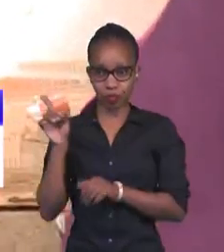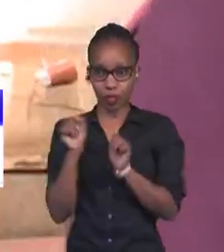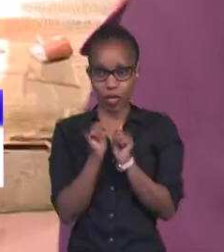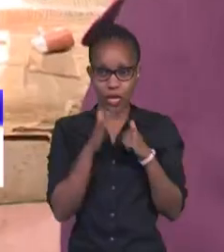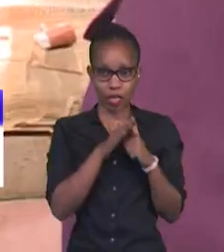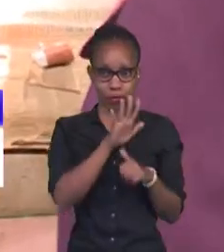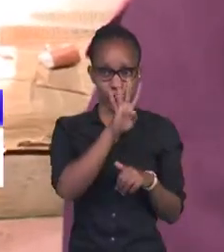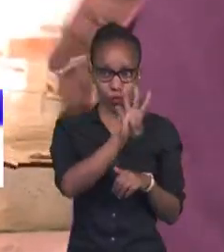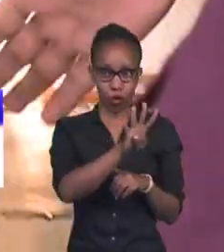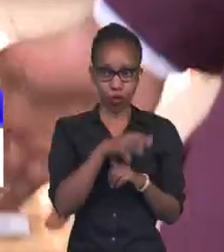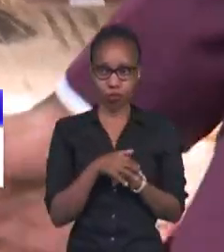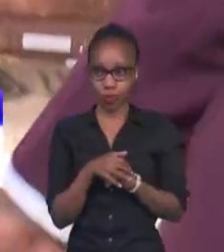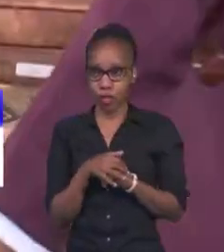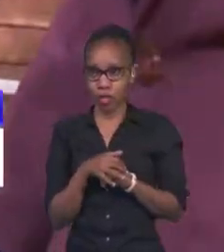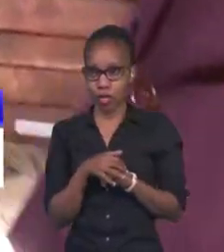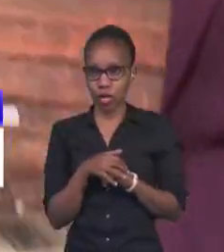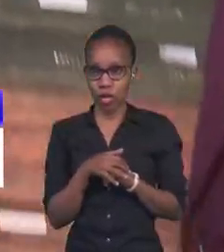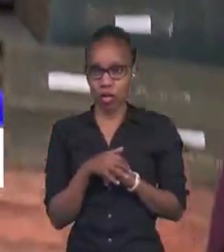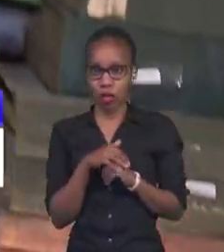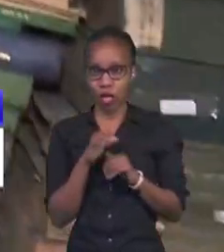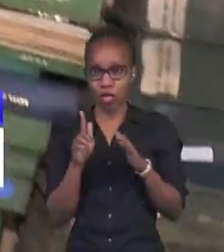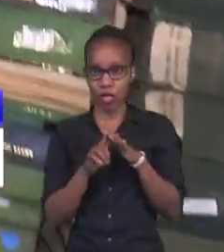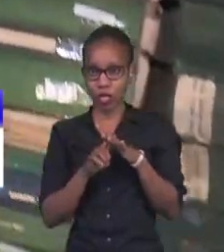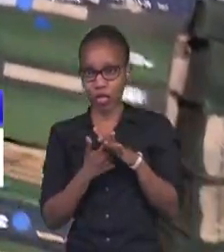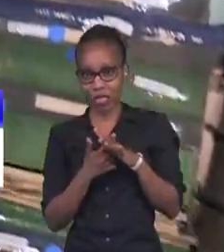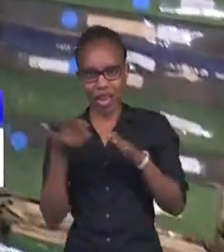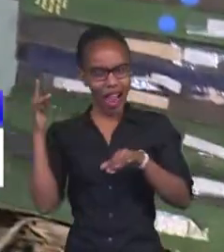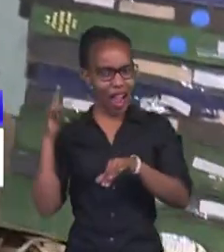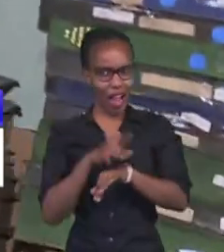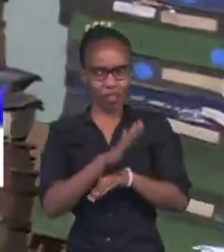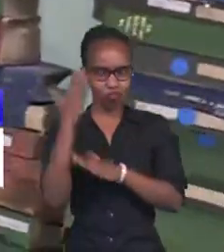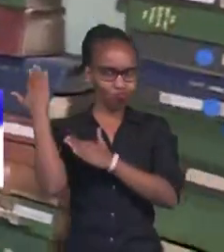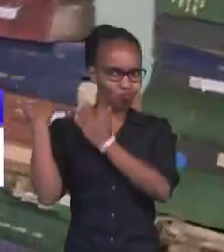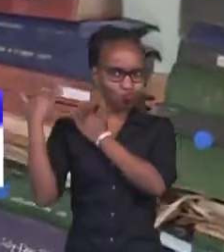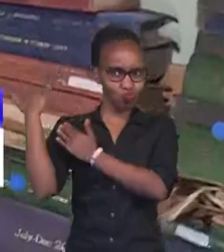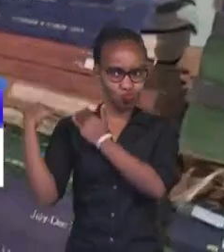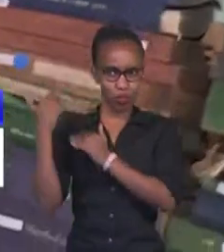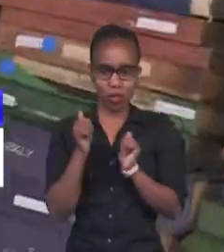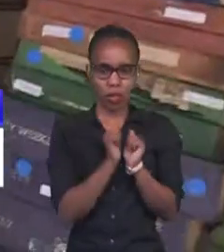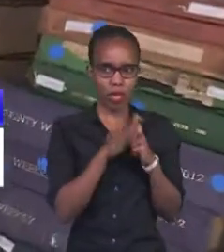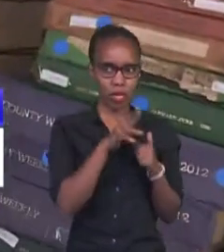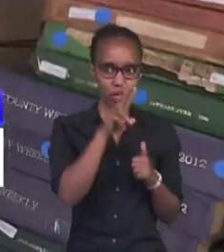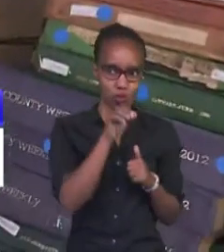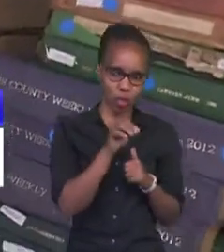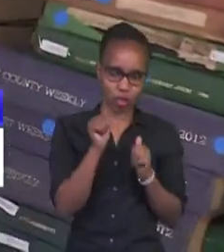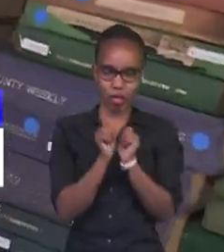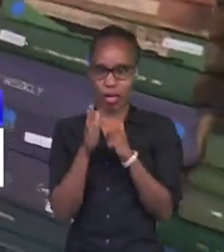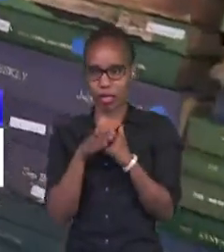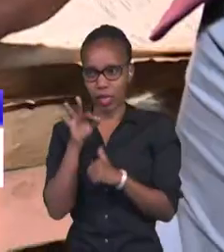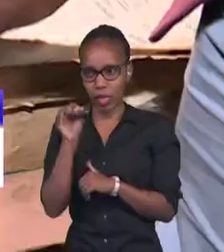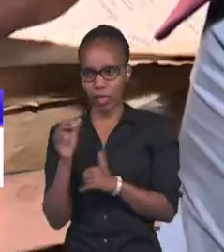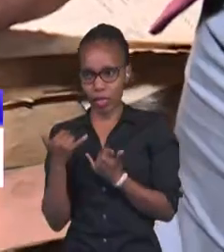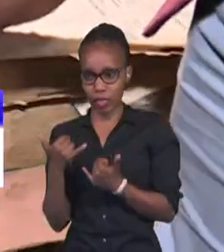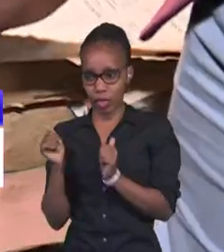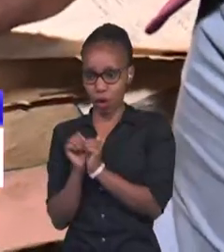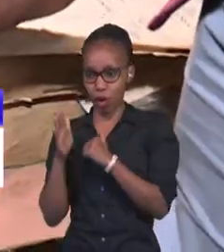newspapers. This is from 1954. So we've started from very early. We've started from the 20s, moved to the 30s. I believe now we're in the